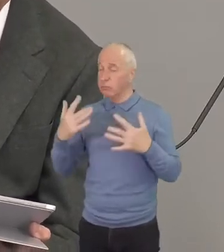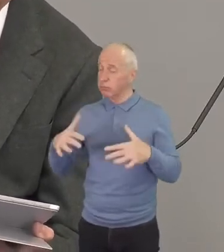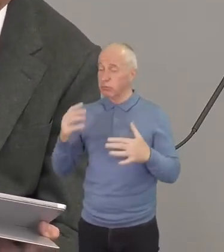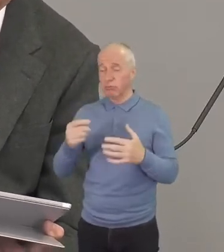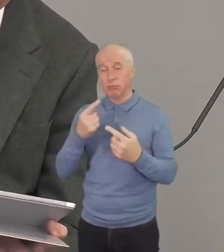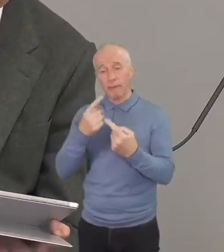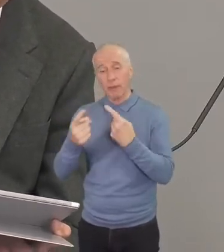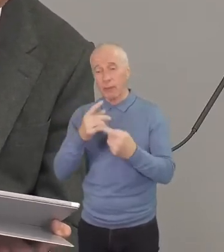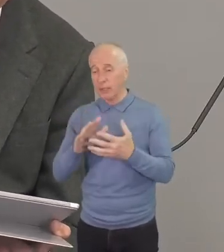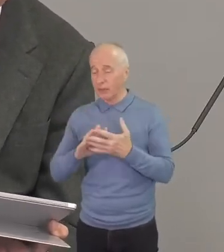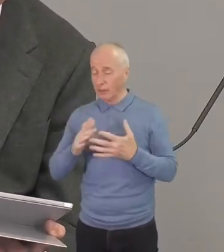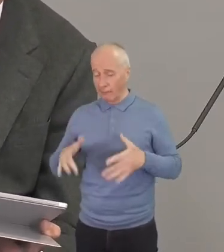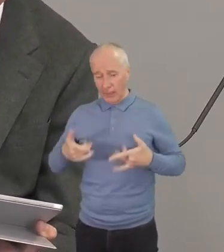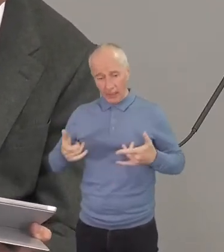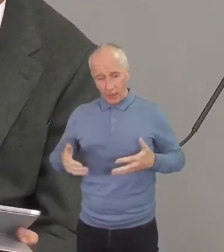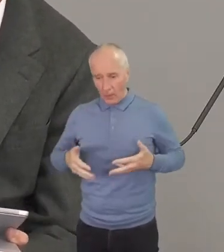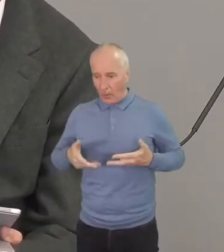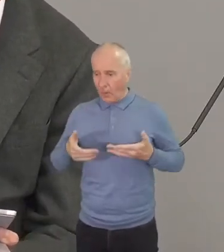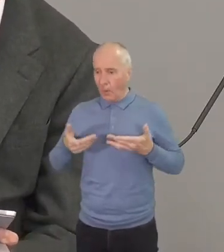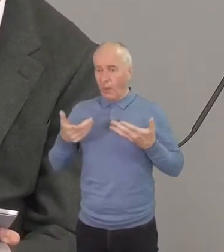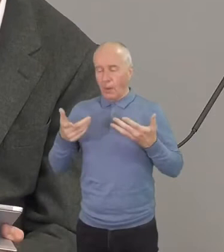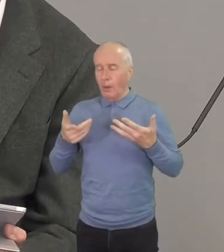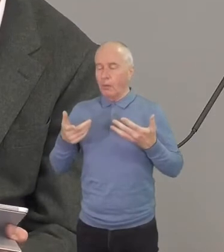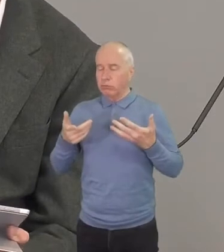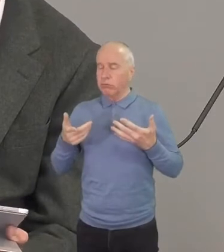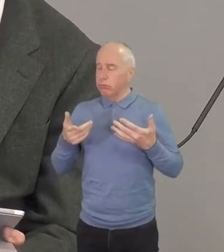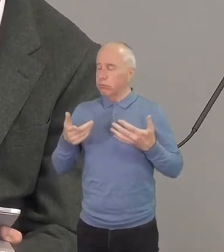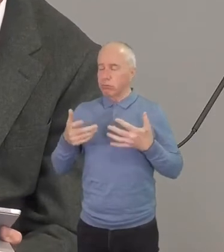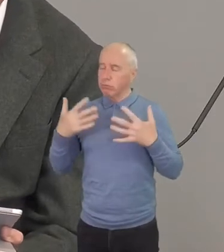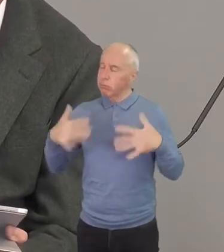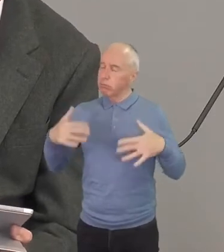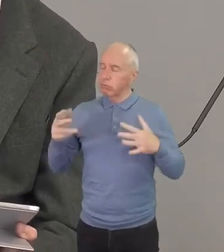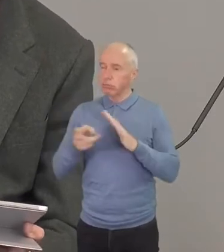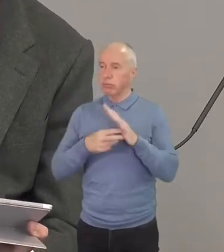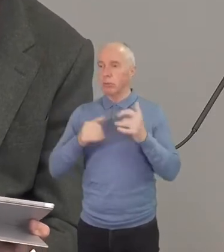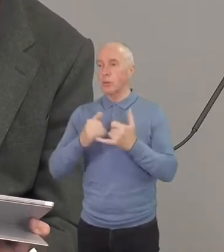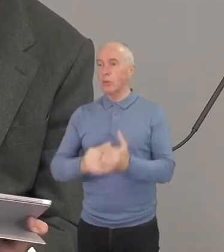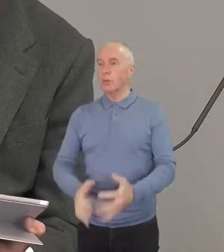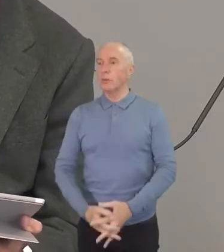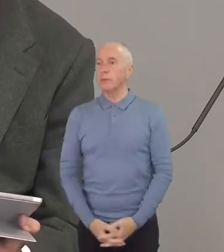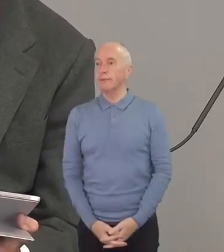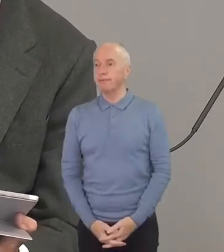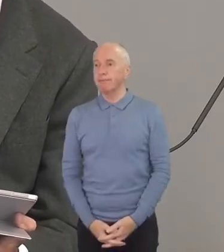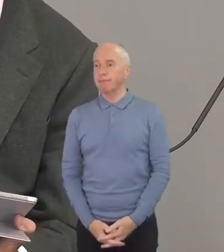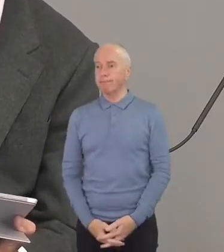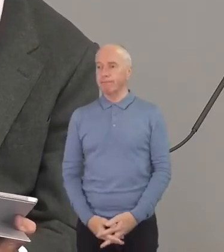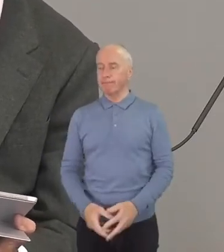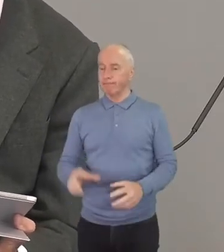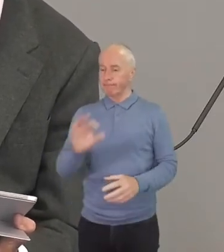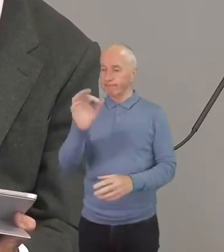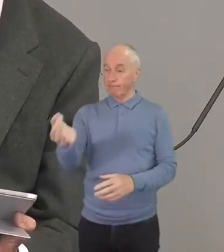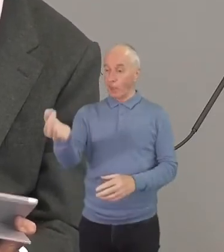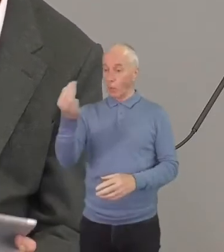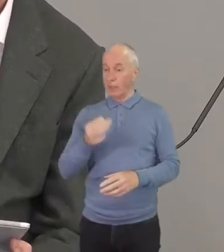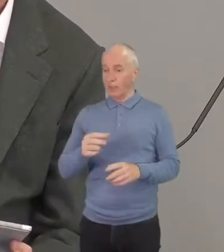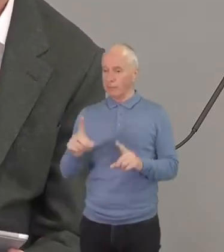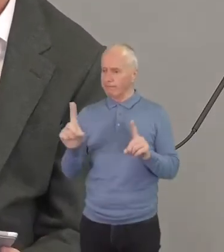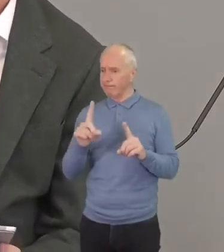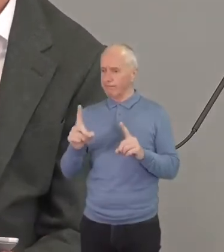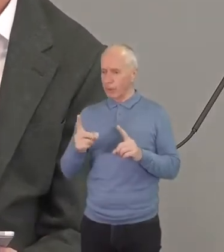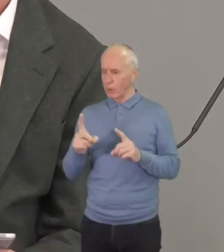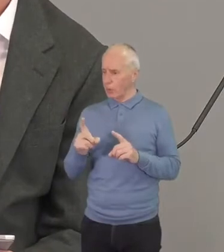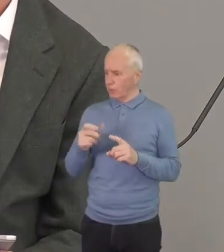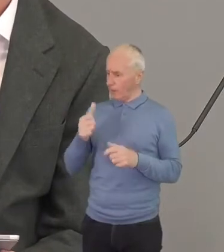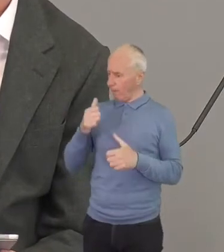which is fantastic news. Another question now that's just come through, what are you most proud of from the